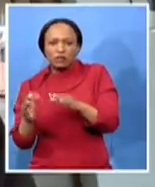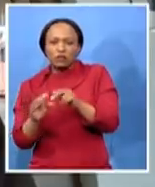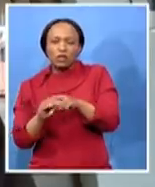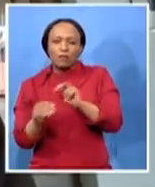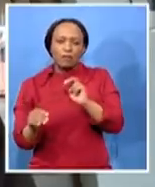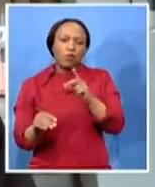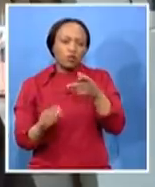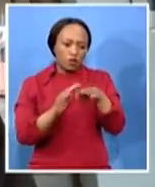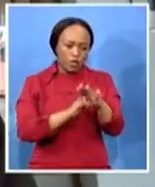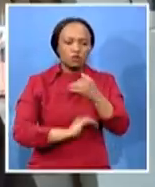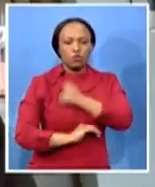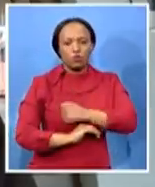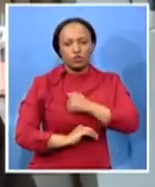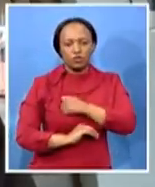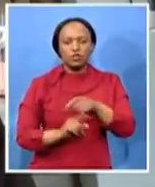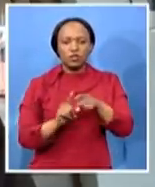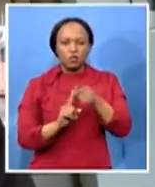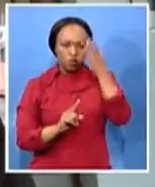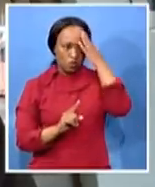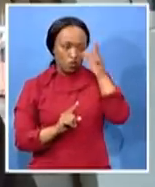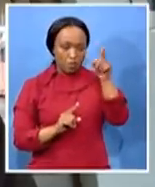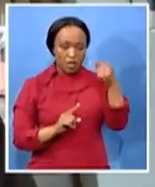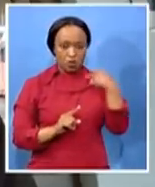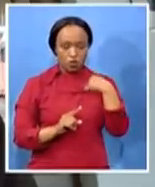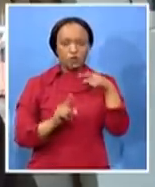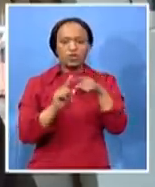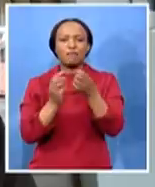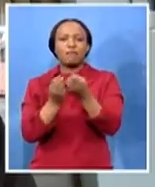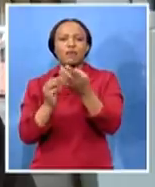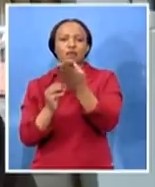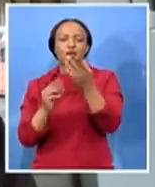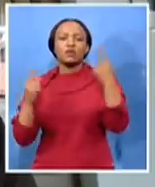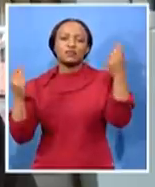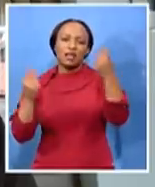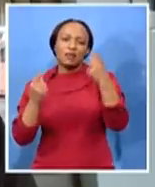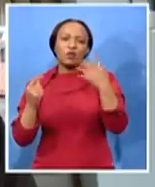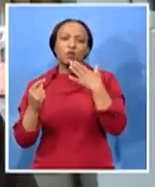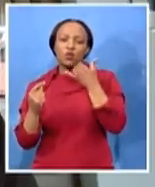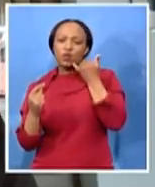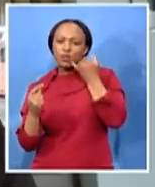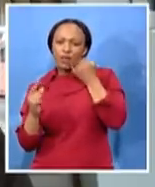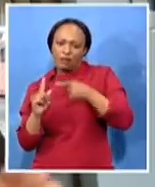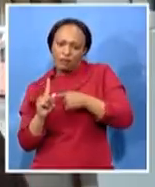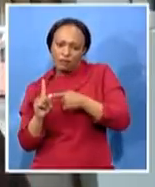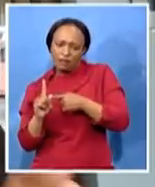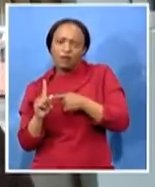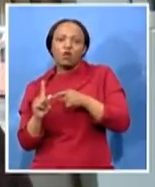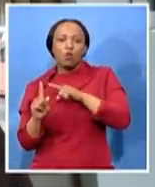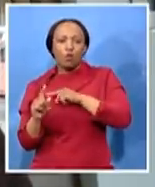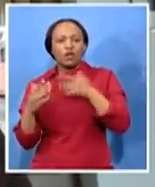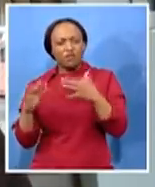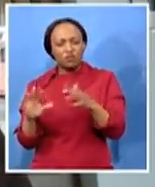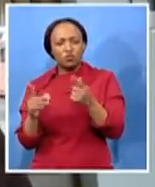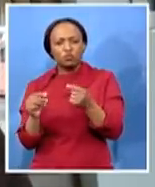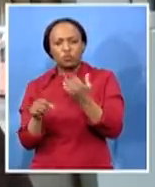and many others out there are celebrating him. And we think he did a good job. He did under